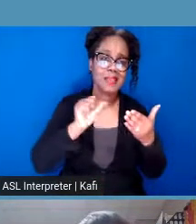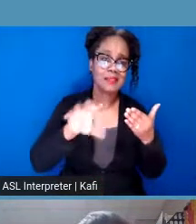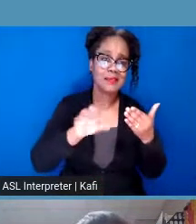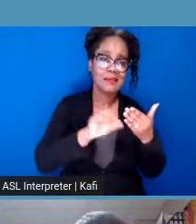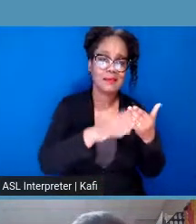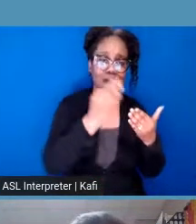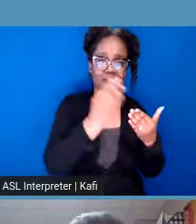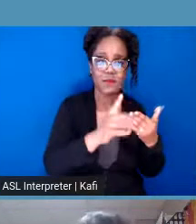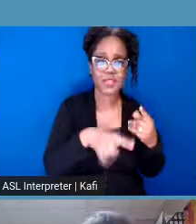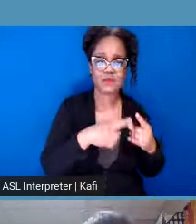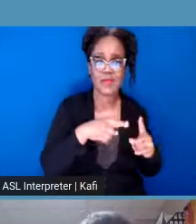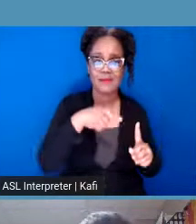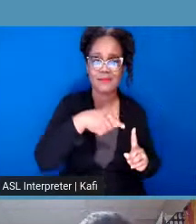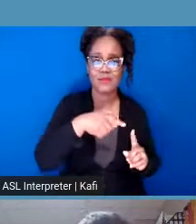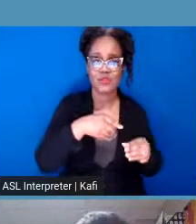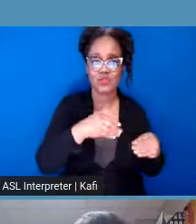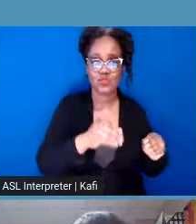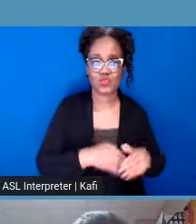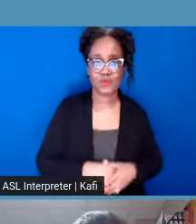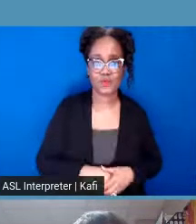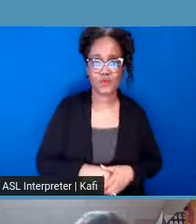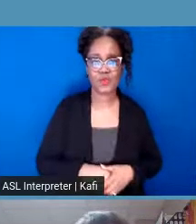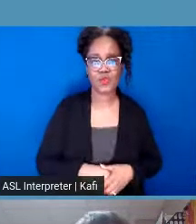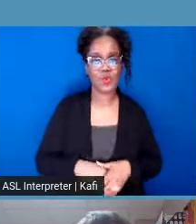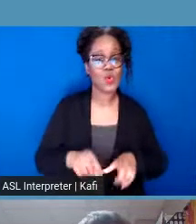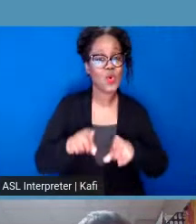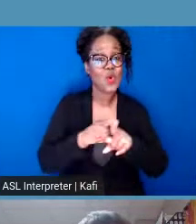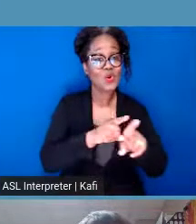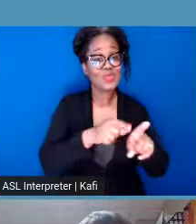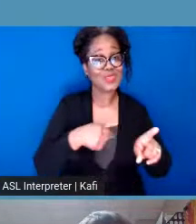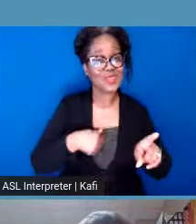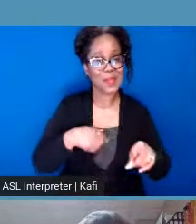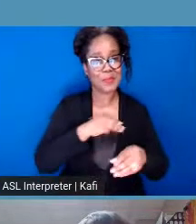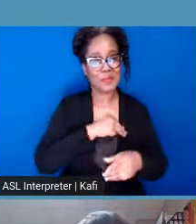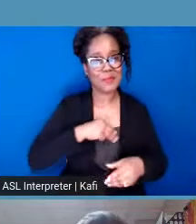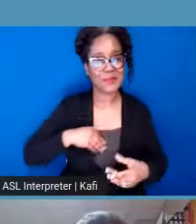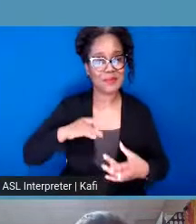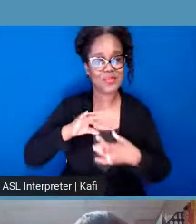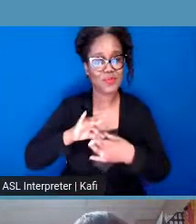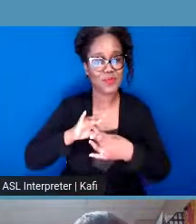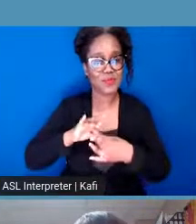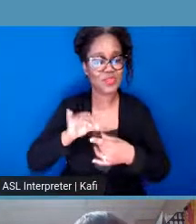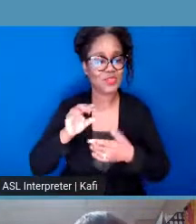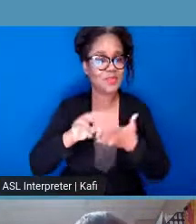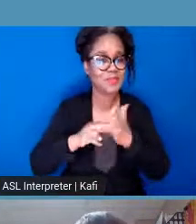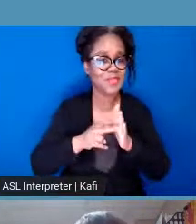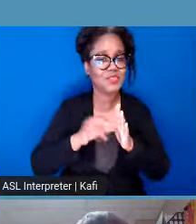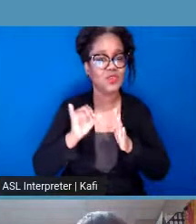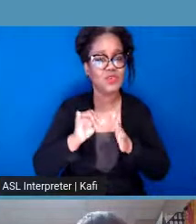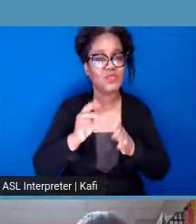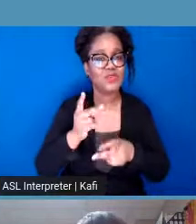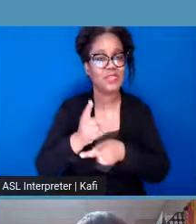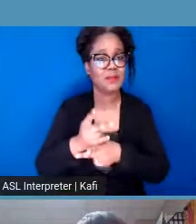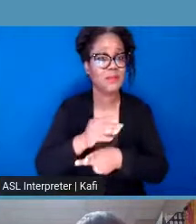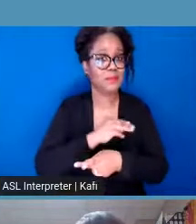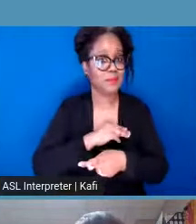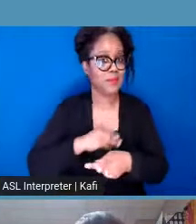activity. And then, oh, by the way, I'm also the membership coordinator, so that means keeping membership revenue flowing.